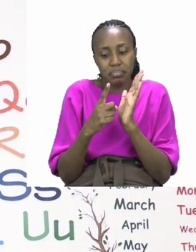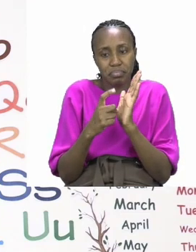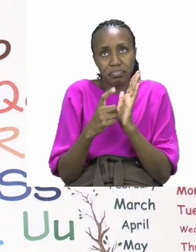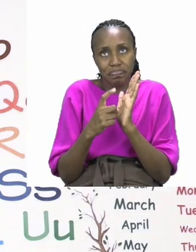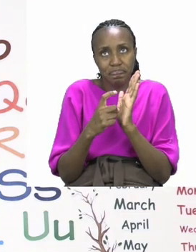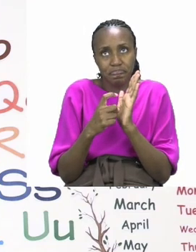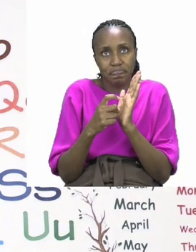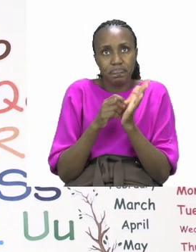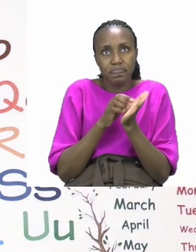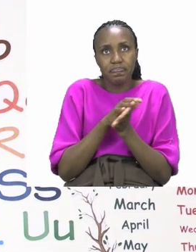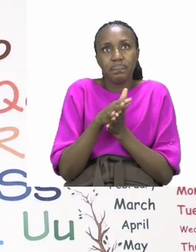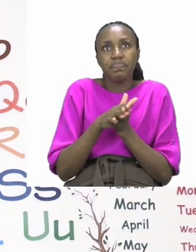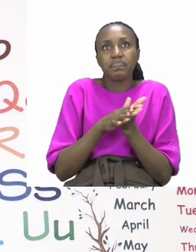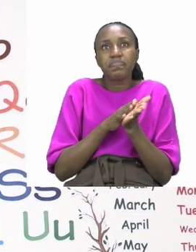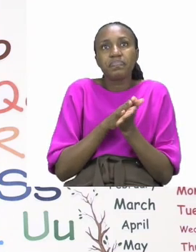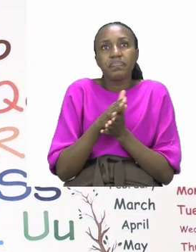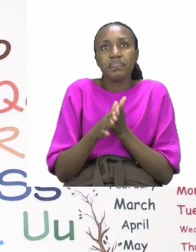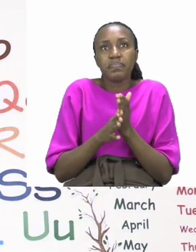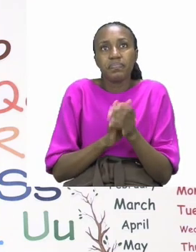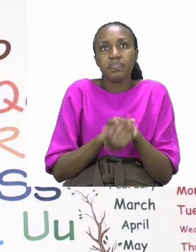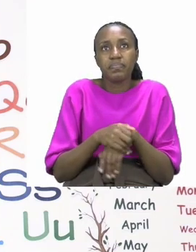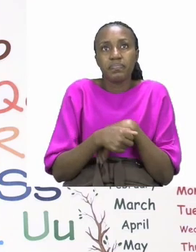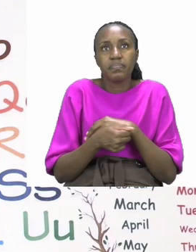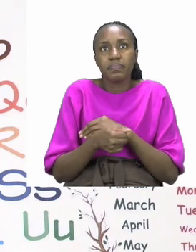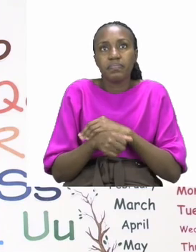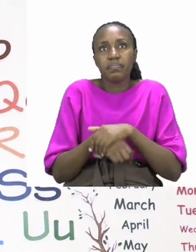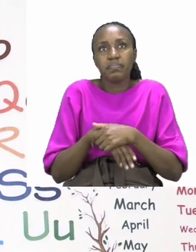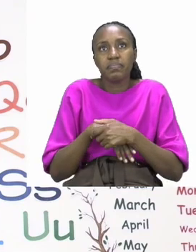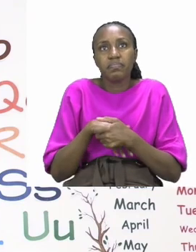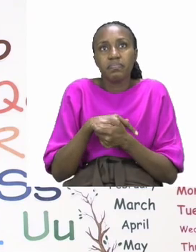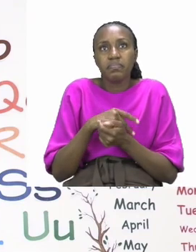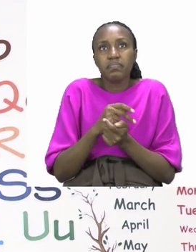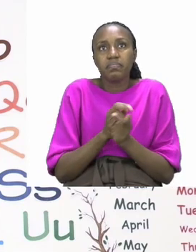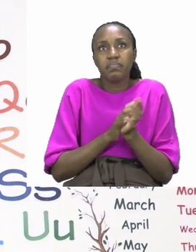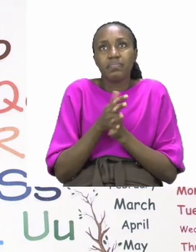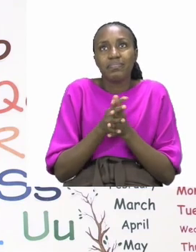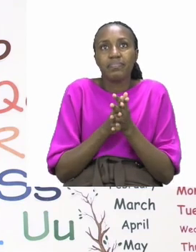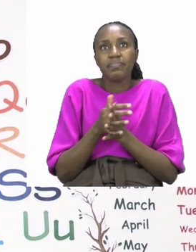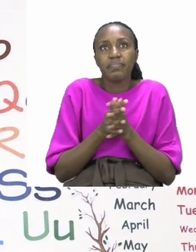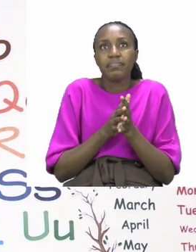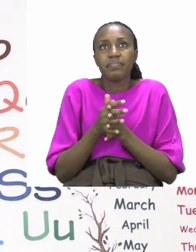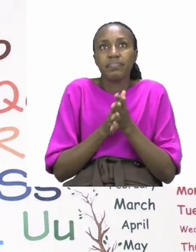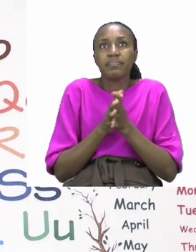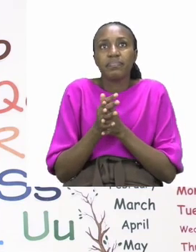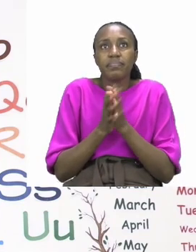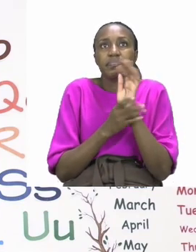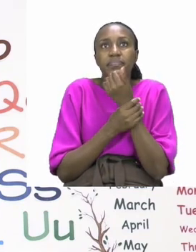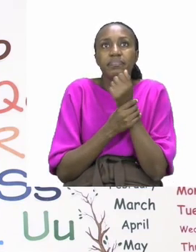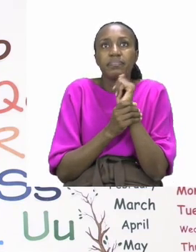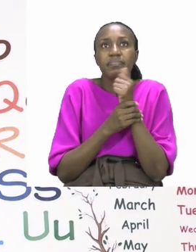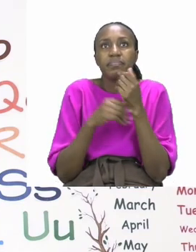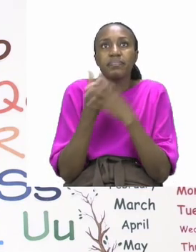and we rub inside our hands, around our hands, in between our fingers, on